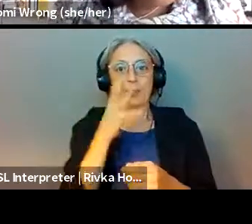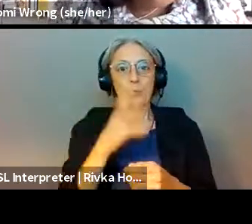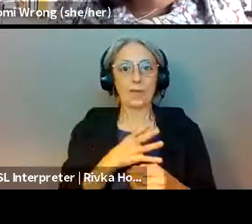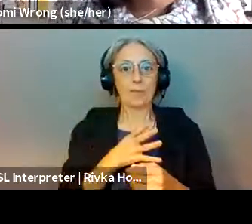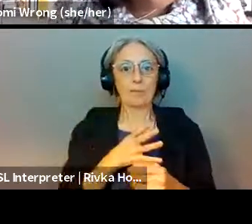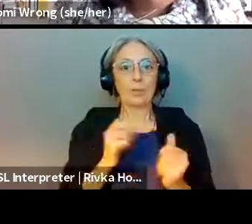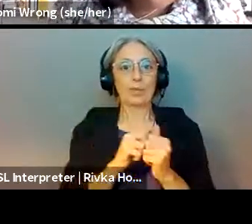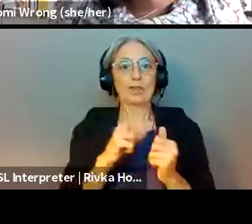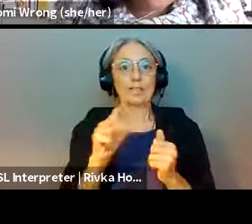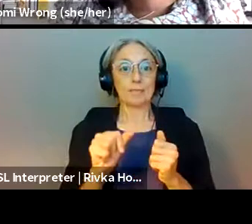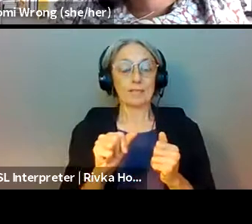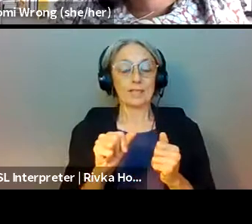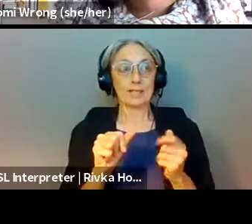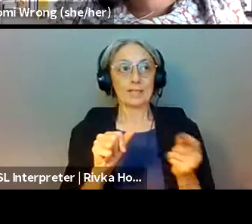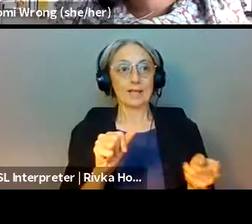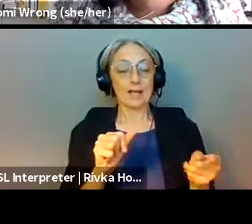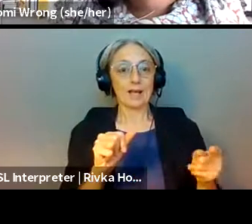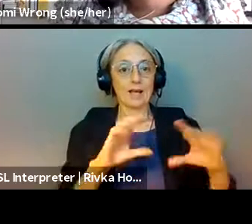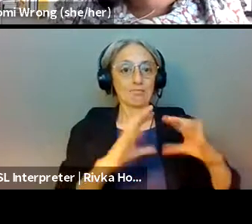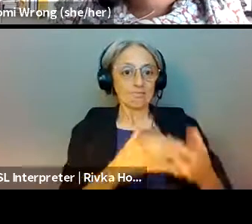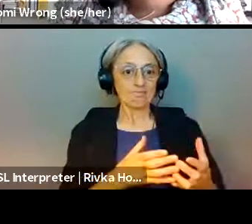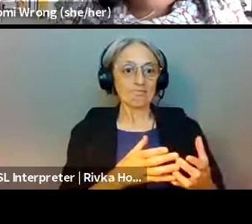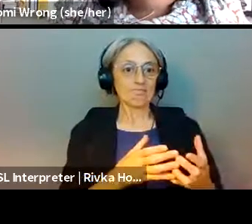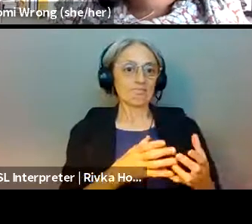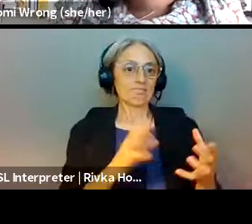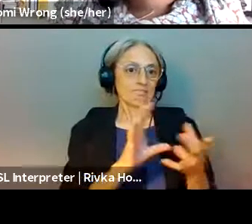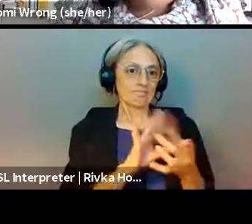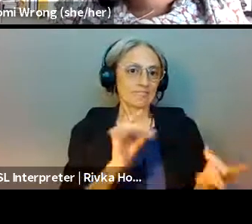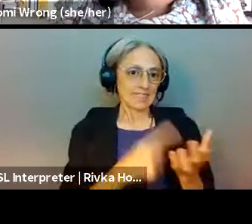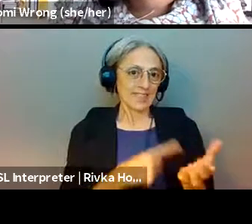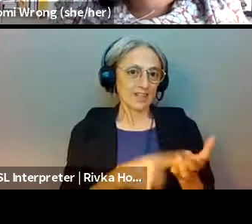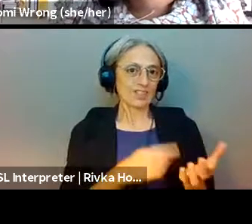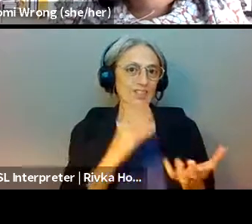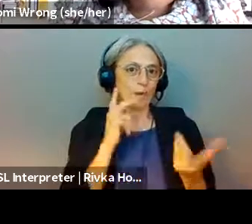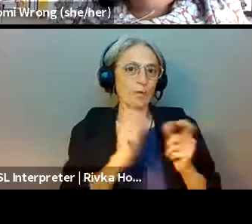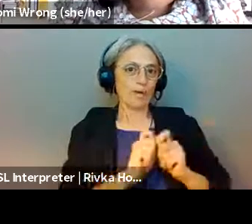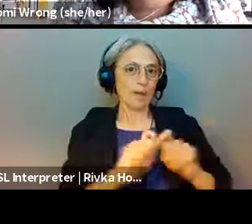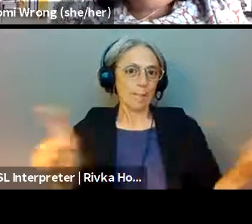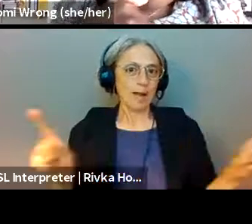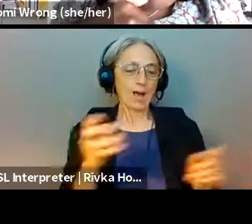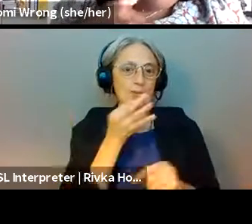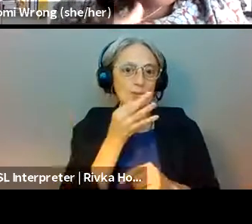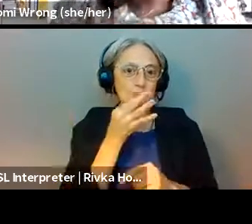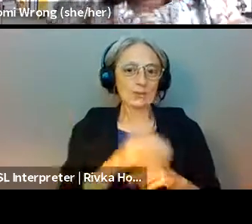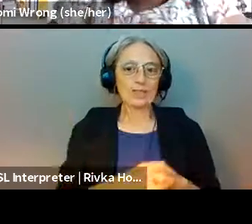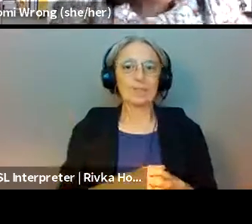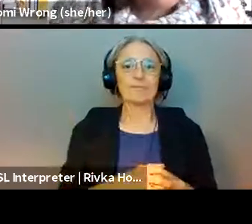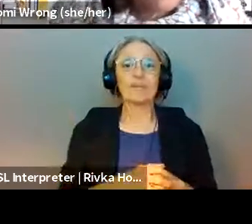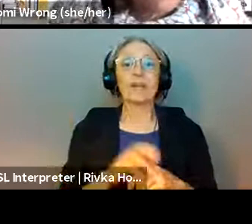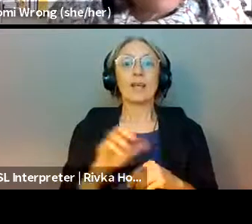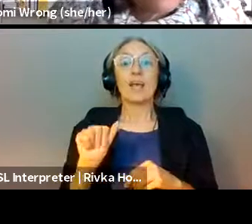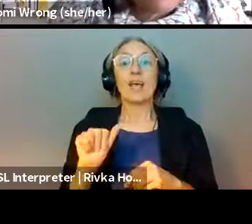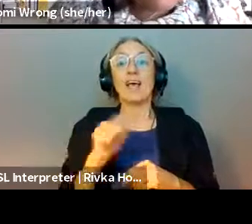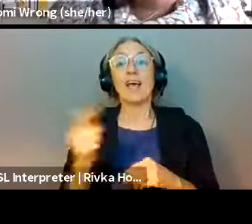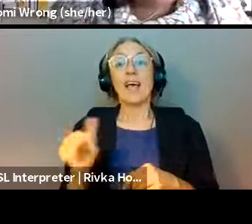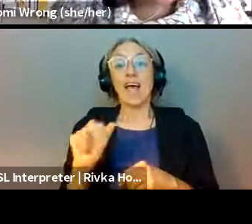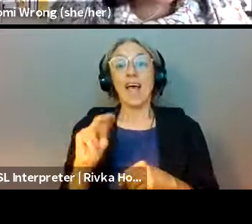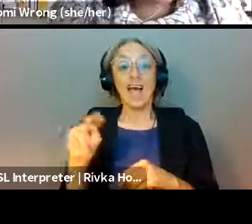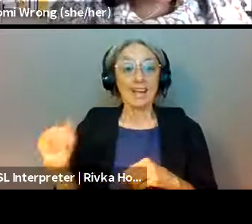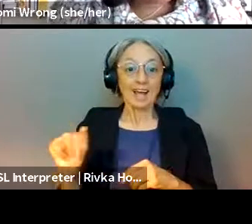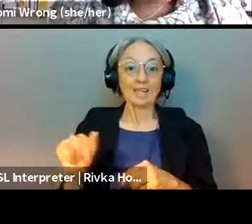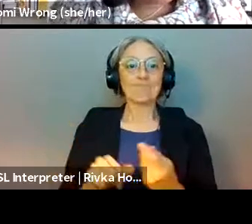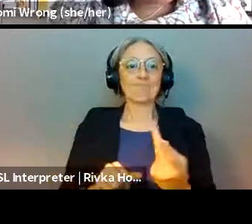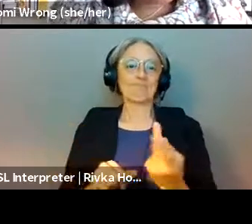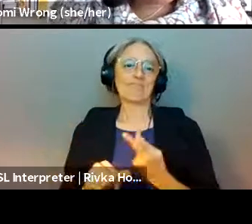with disabilities pieces that you have coming out soon. Anna, we are both from the